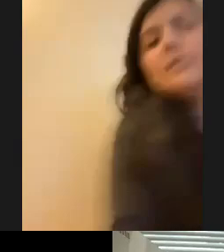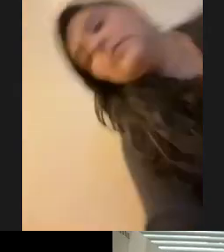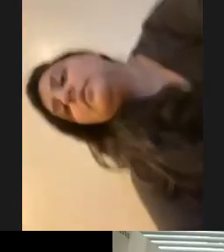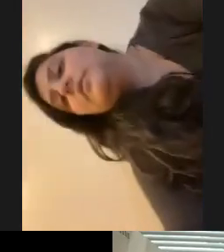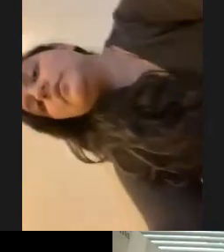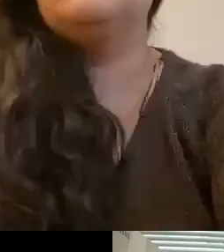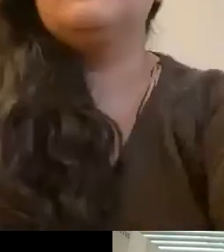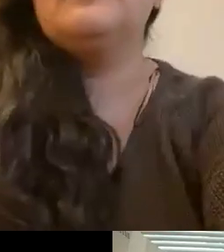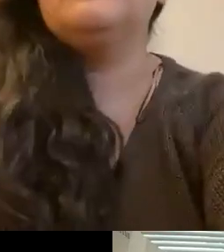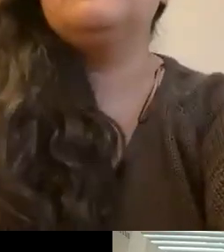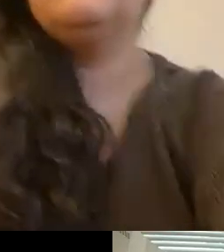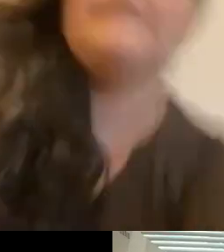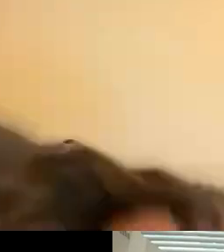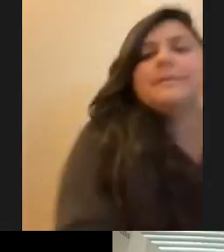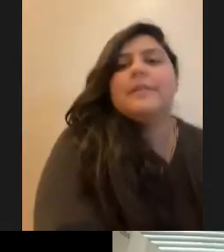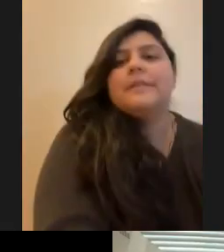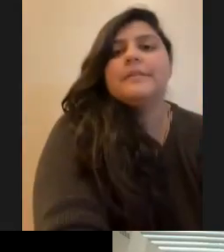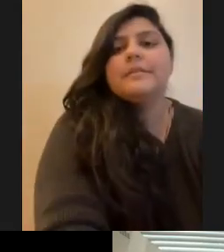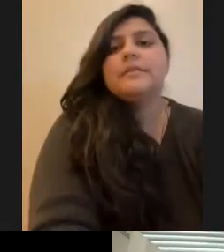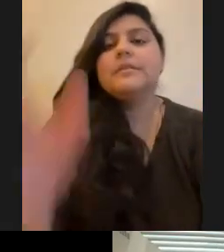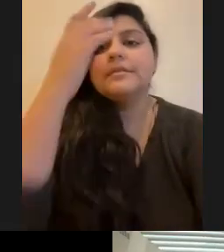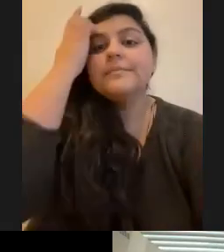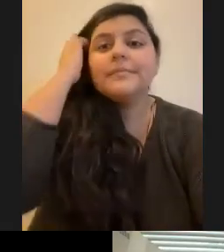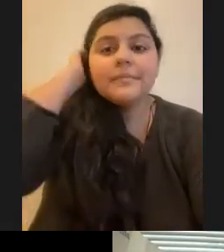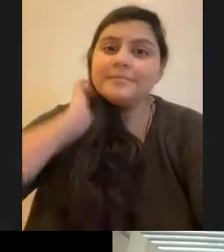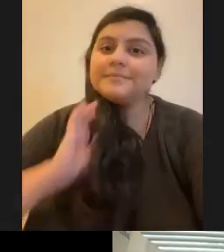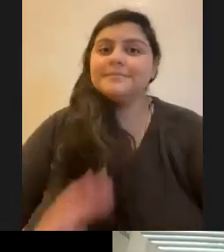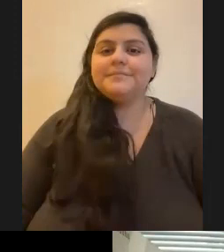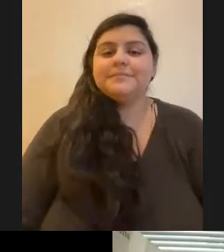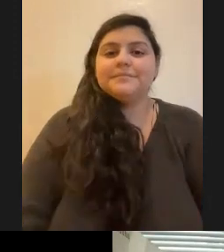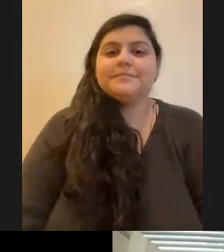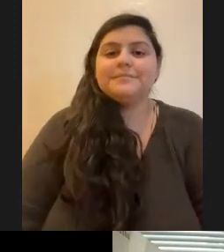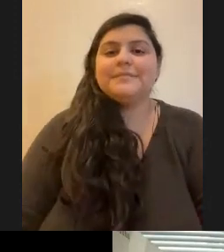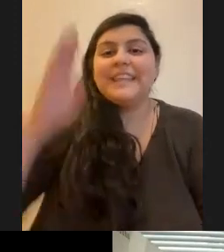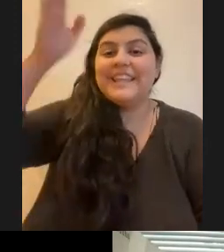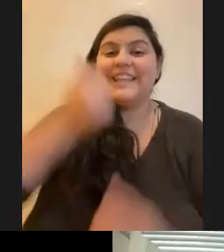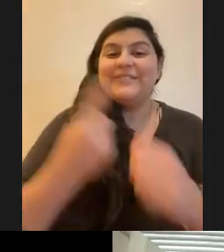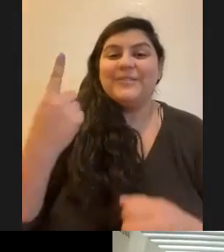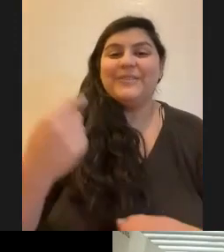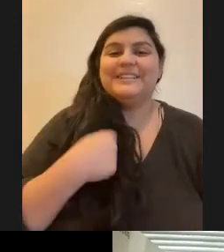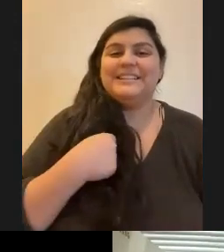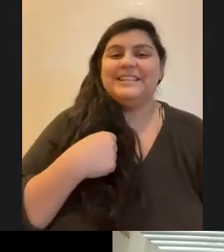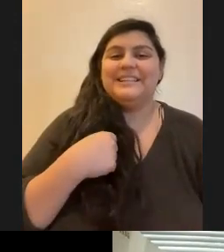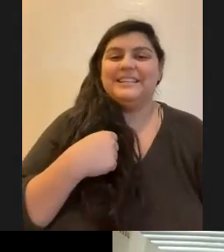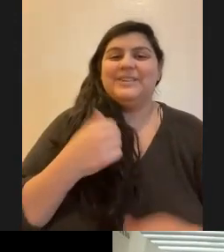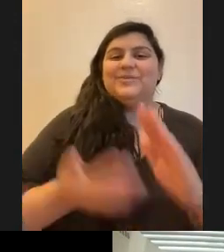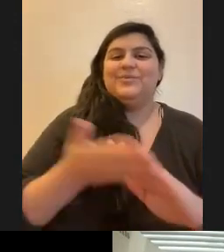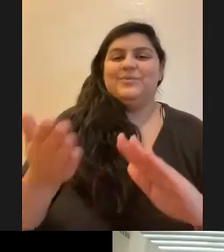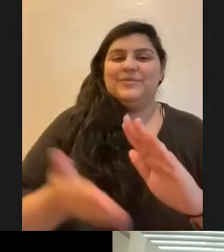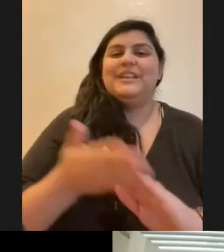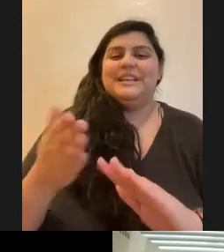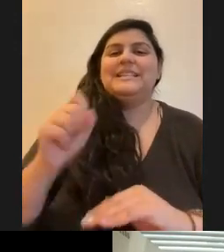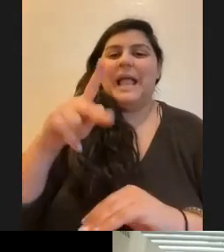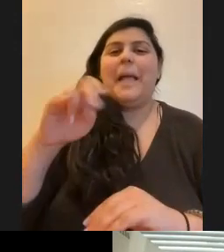Now. All right. Hello, everyone. My name is Sarah McAnulty. I run the Skype a Scientist program, and I'm so excited that you're all